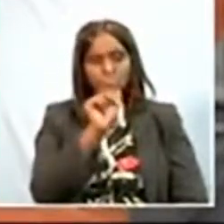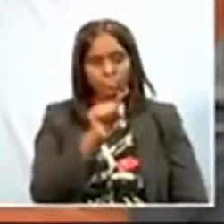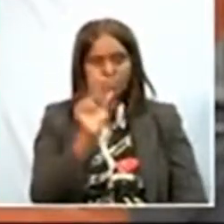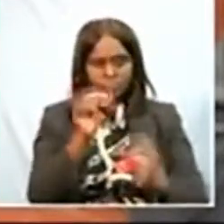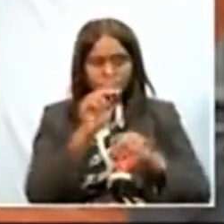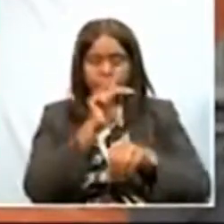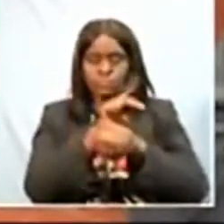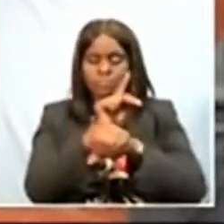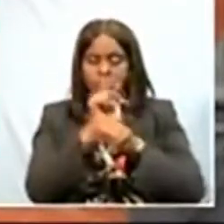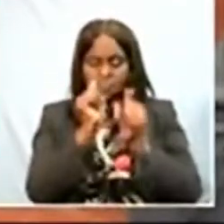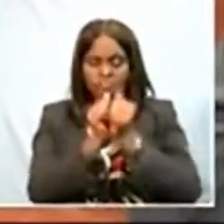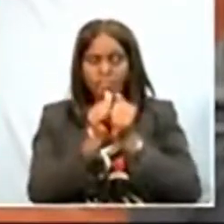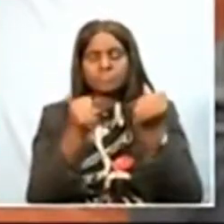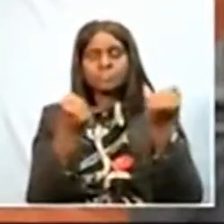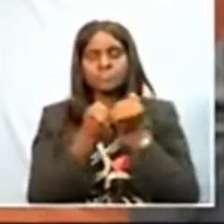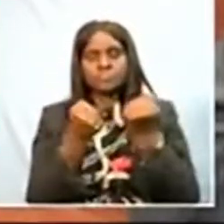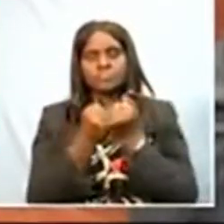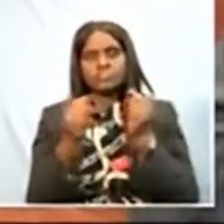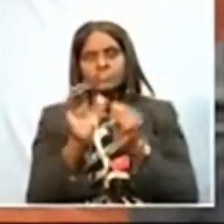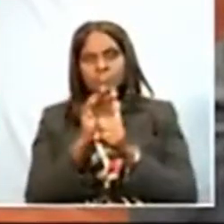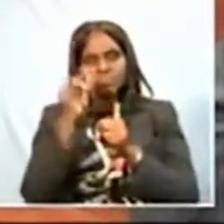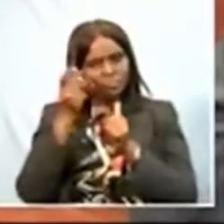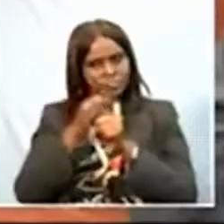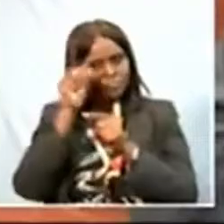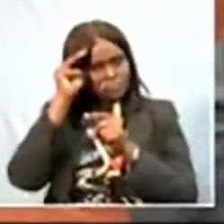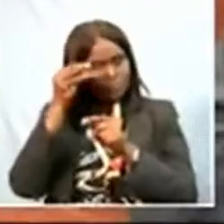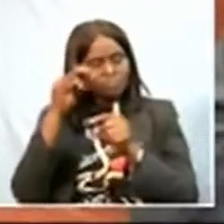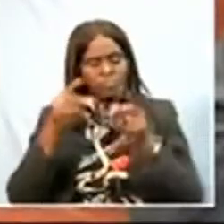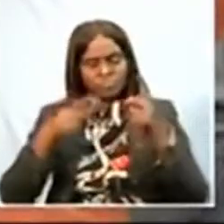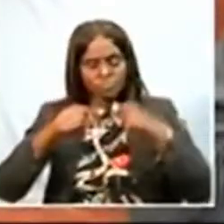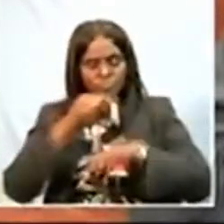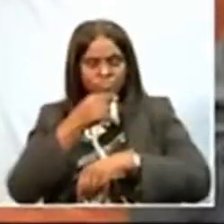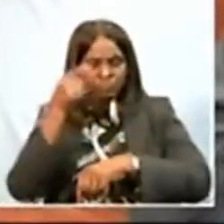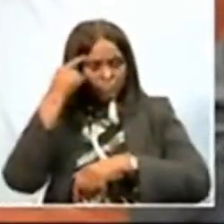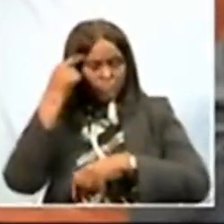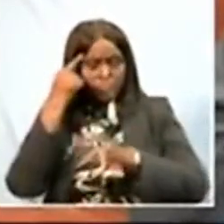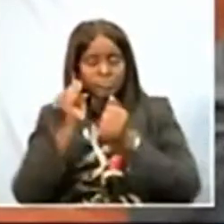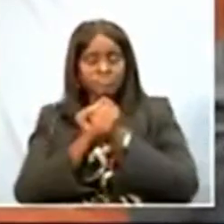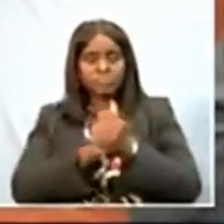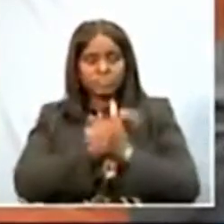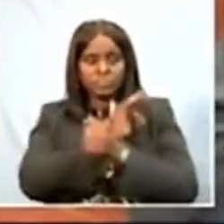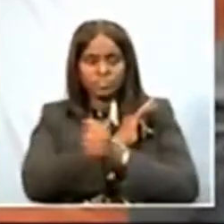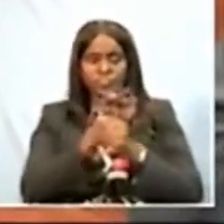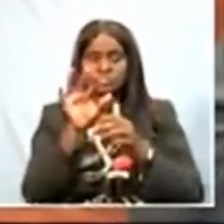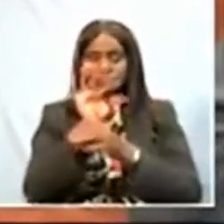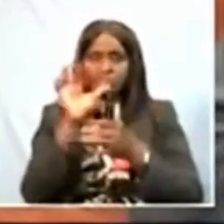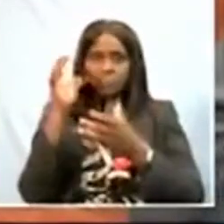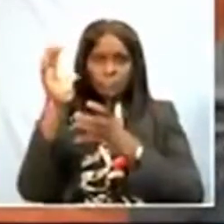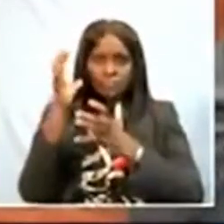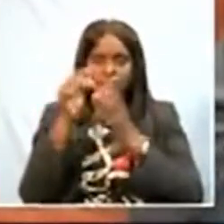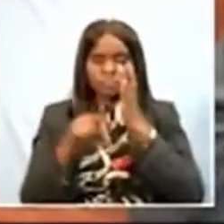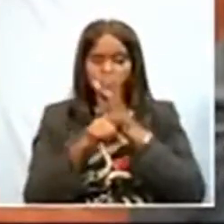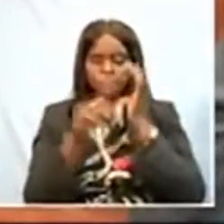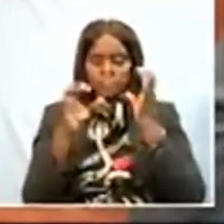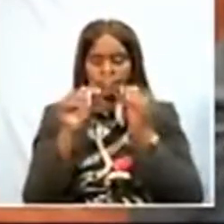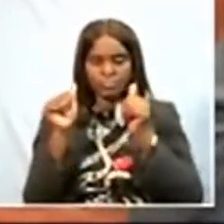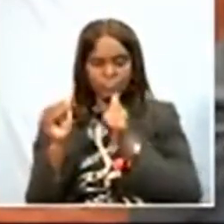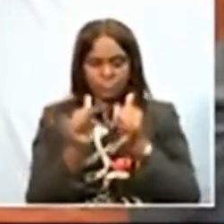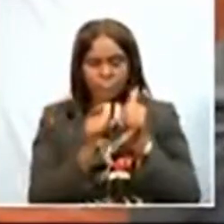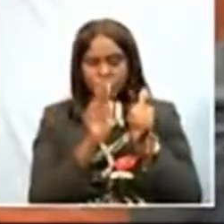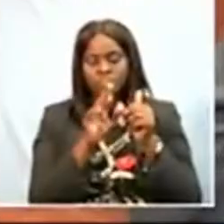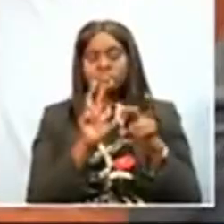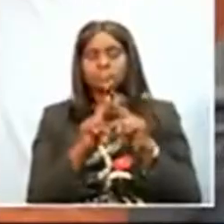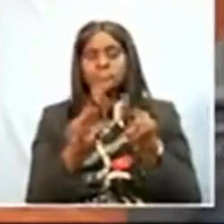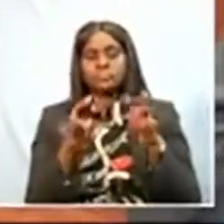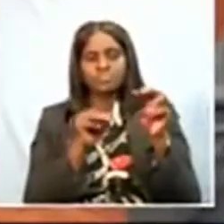community projects with the support from the means of local government and staff for KAWAMBWA Town Council. Action taken,